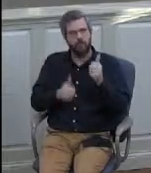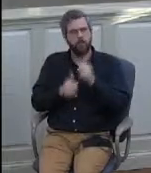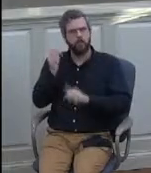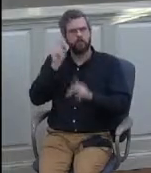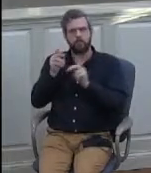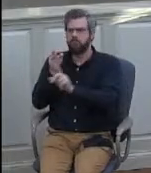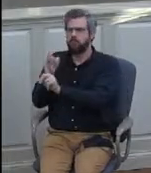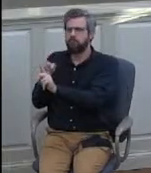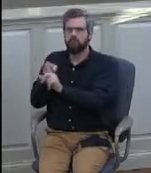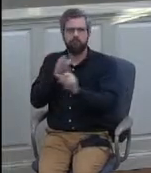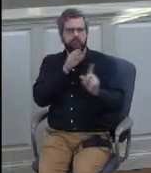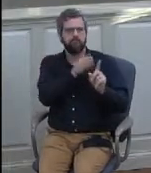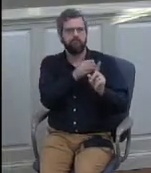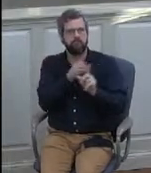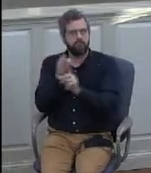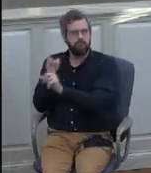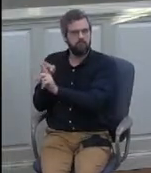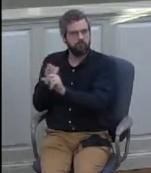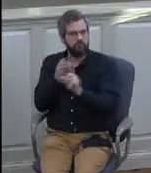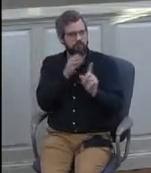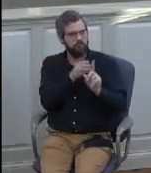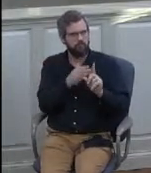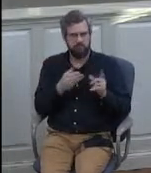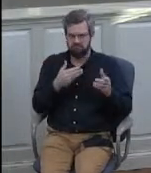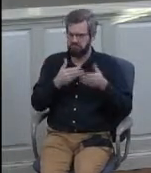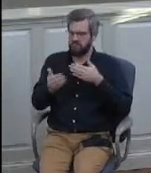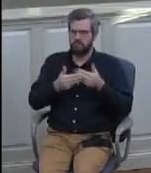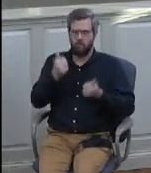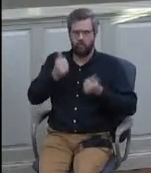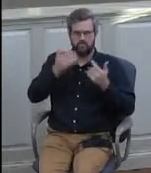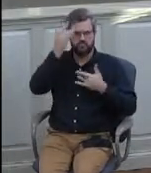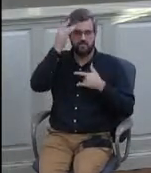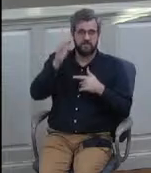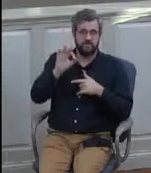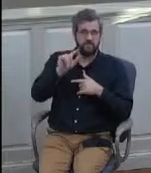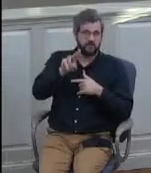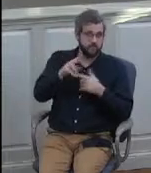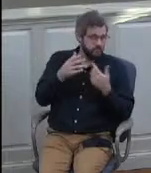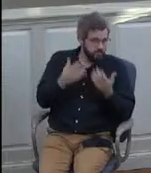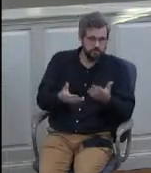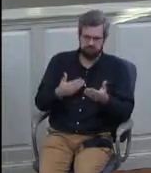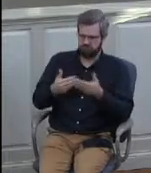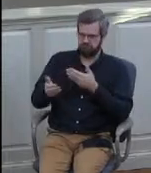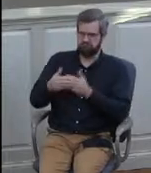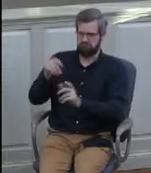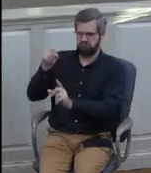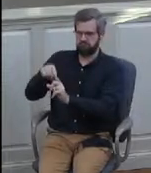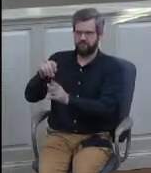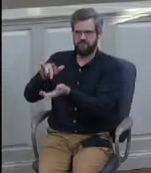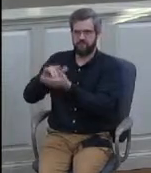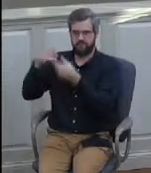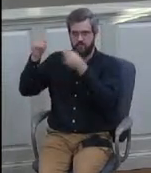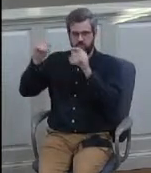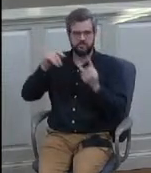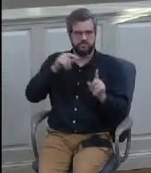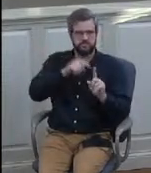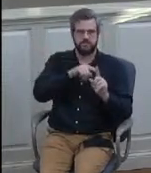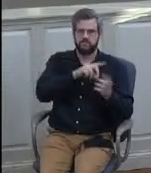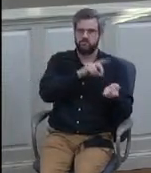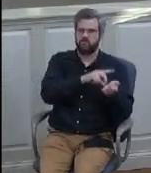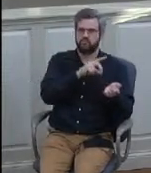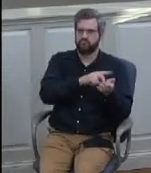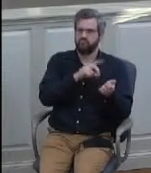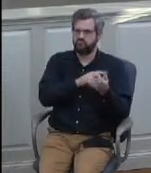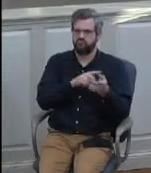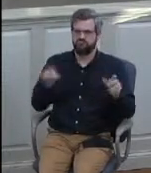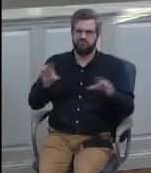anyway. Normally, it wouldn't matter if it's flu or what it is. Then I think it'll become just routine